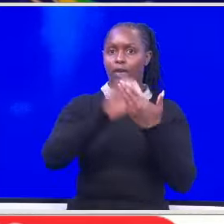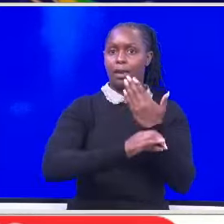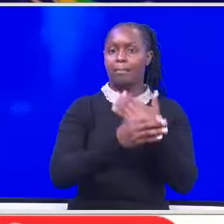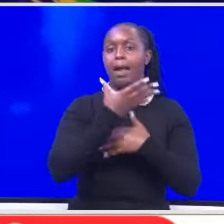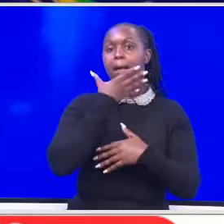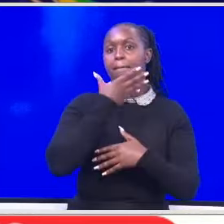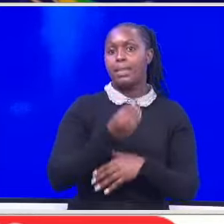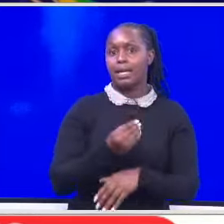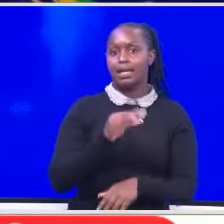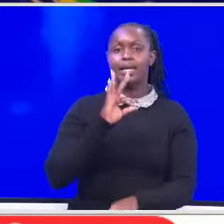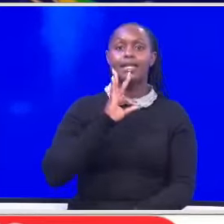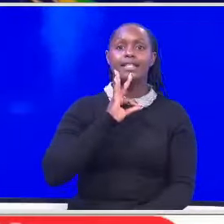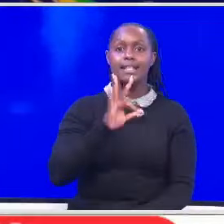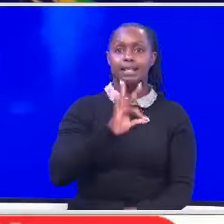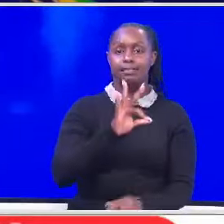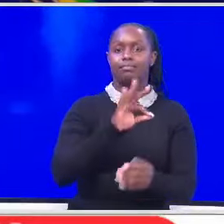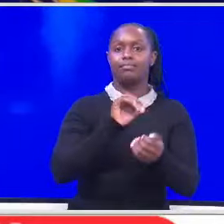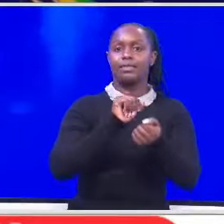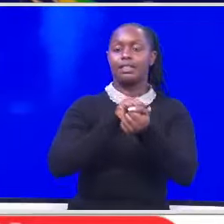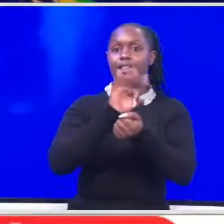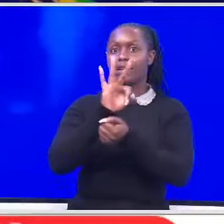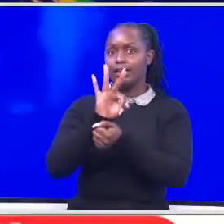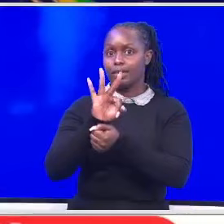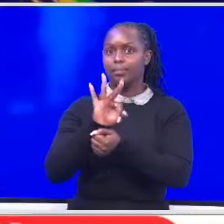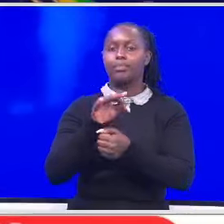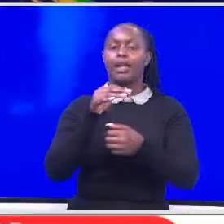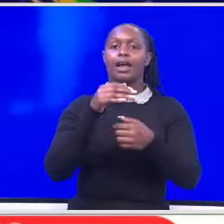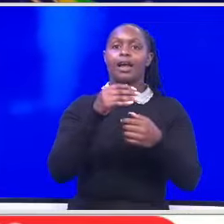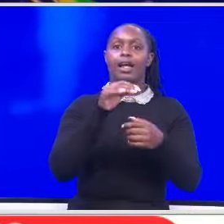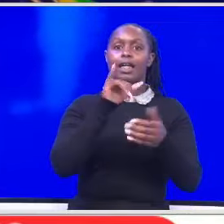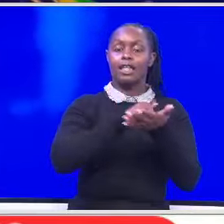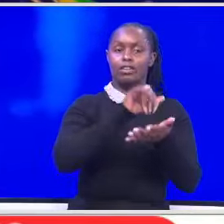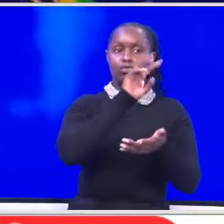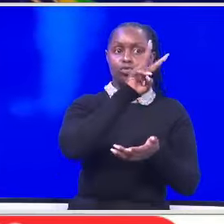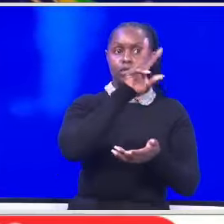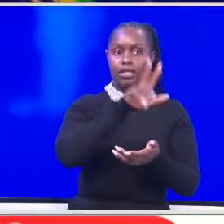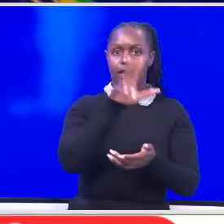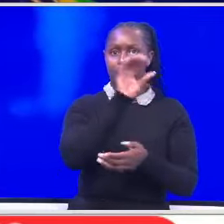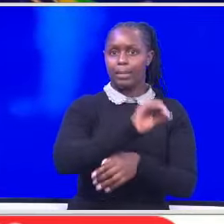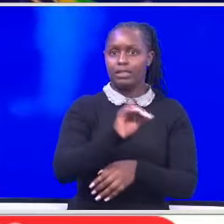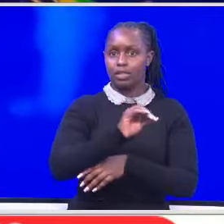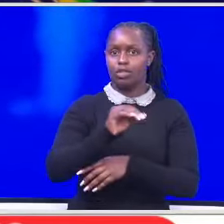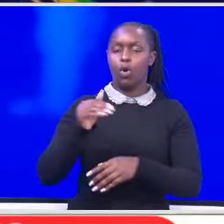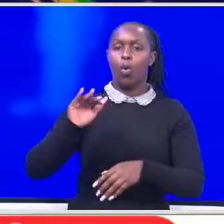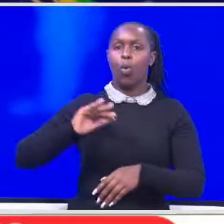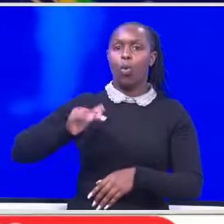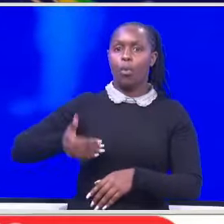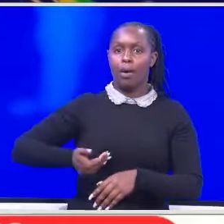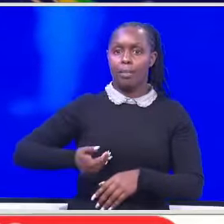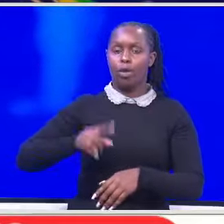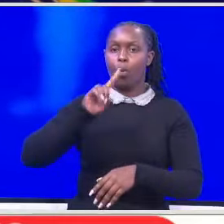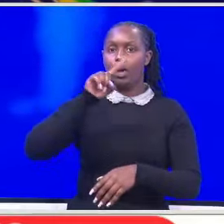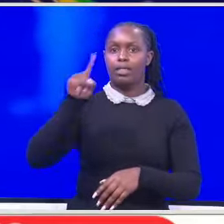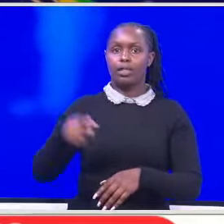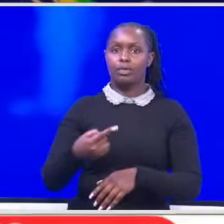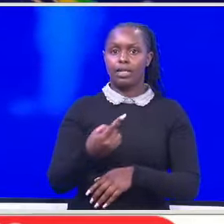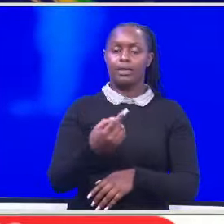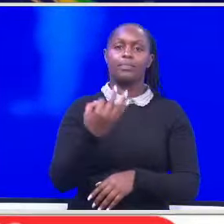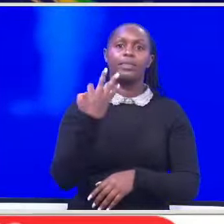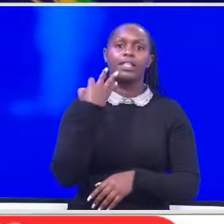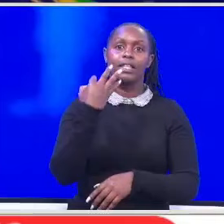were 313, making 23%, while the female candidates were 1,053,